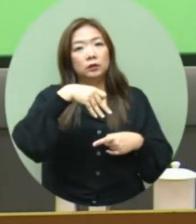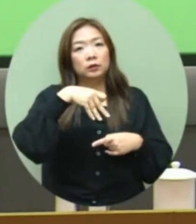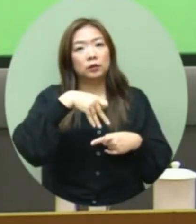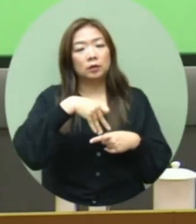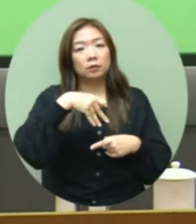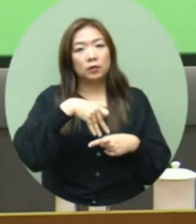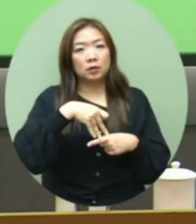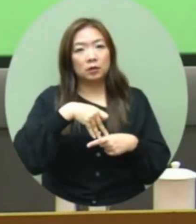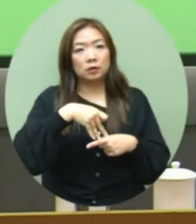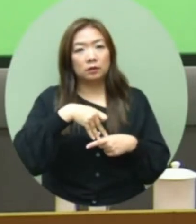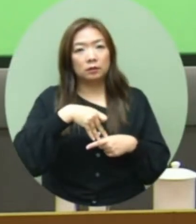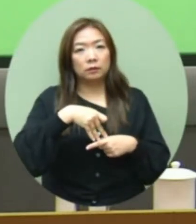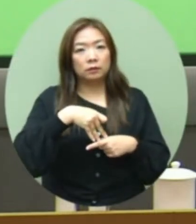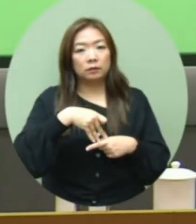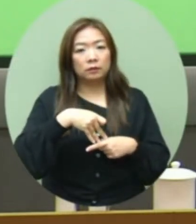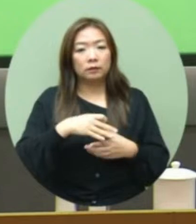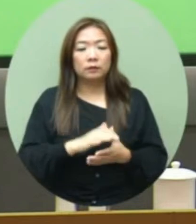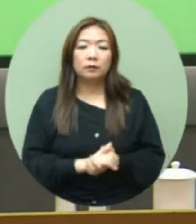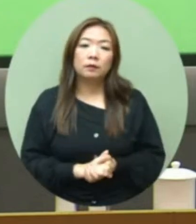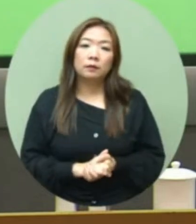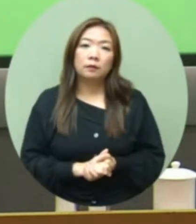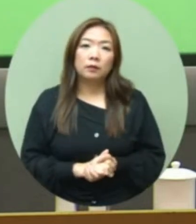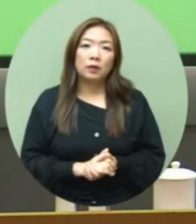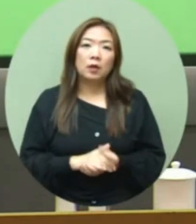our suggestions.